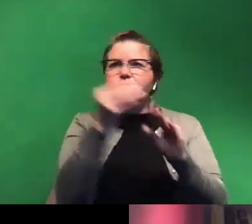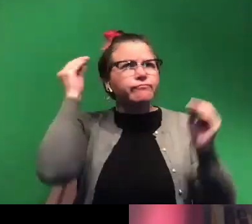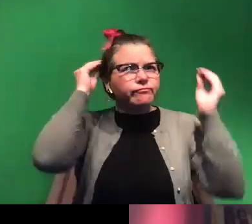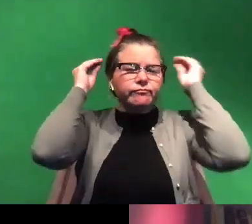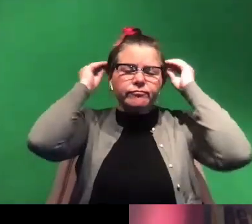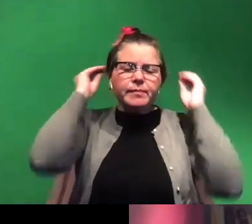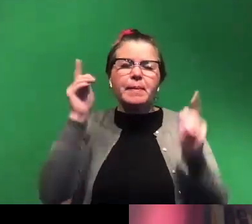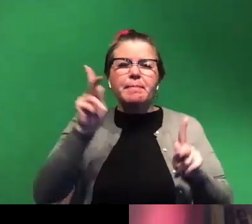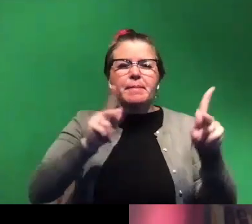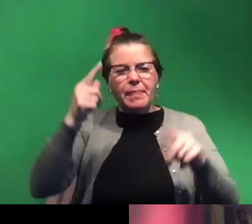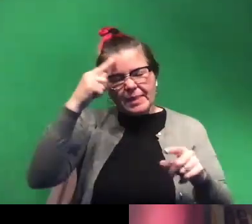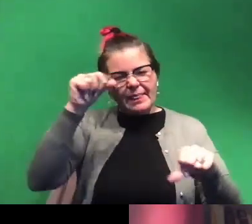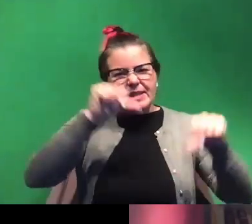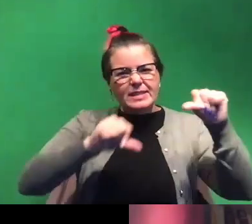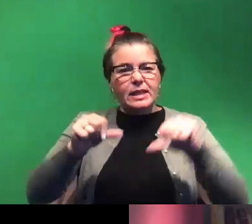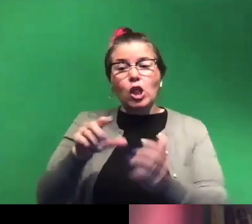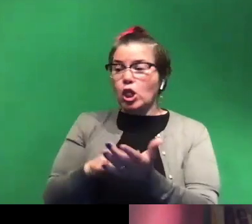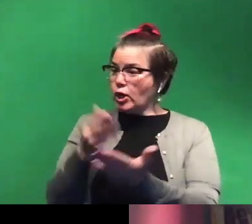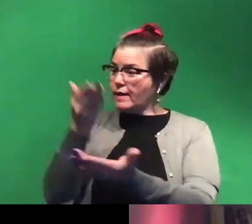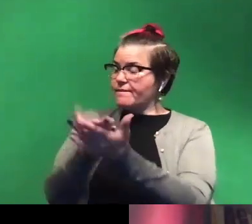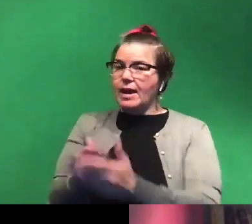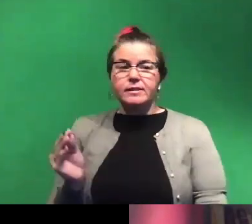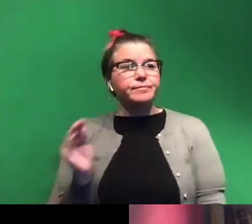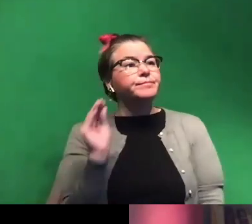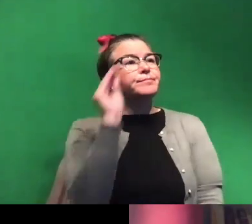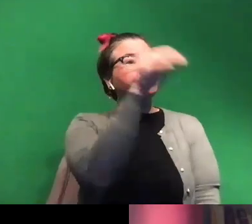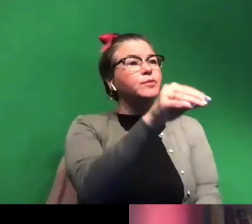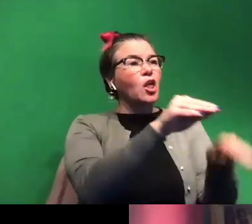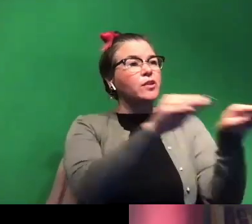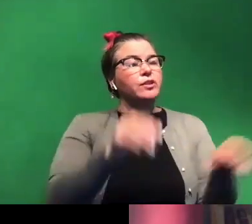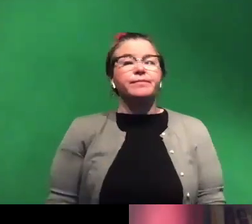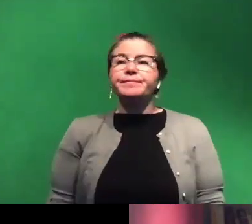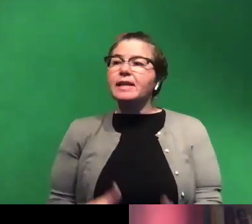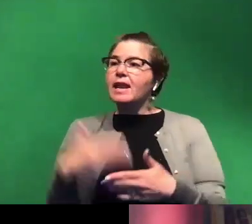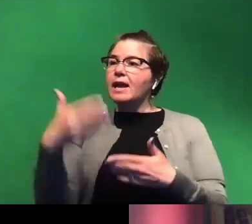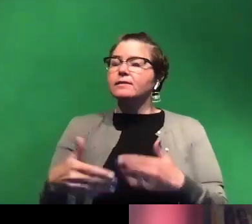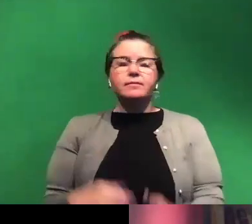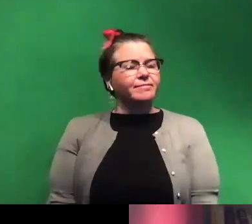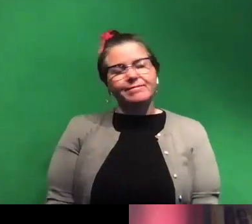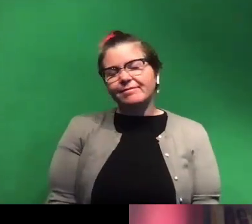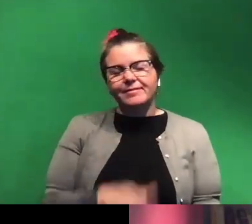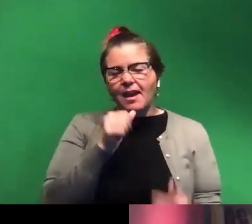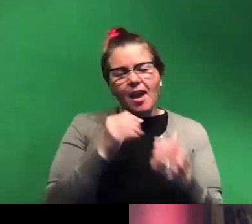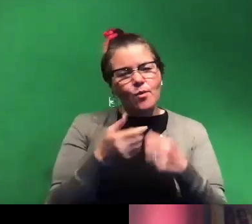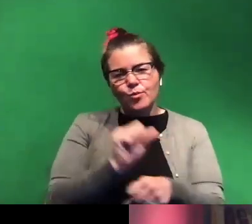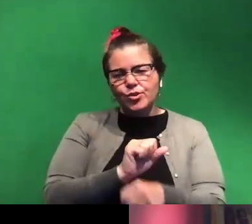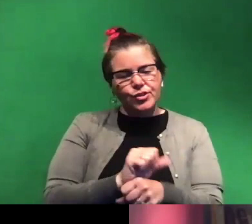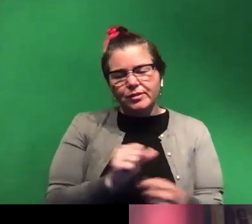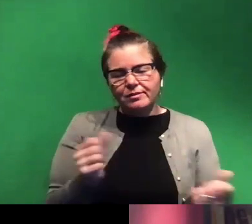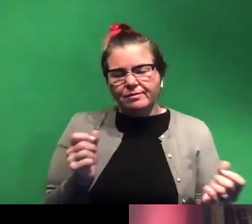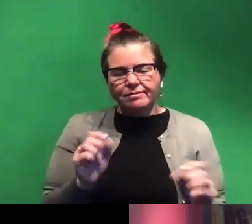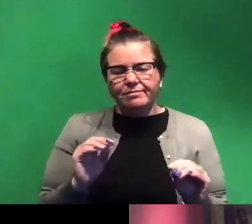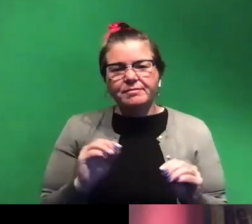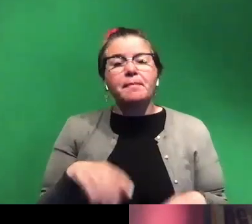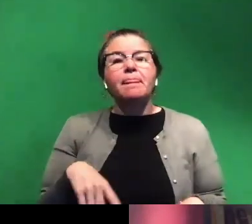that's what science is. It's like, okay, we learned a fact, goes on shelf now, on to the next thing, right? And that's not how it works at all. So a lot of the